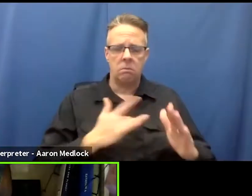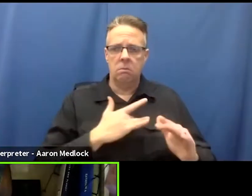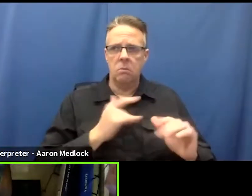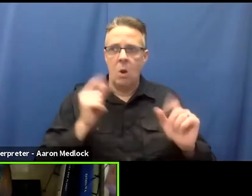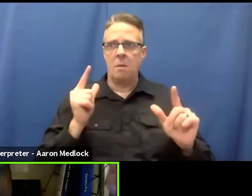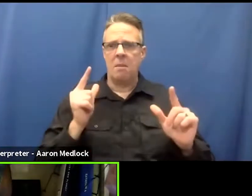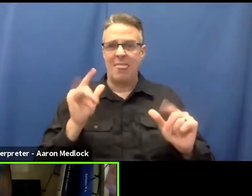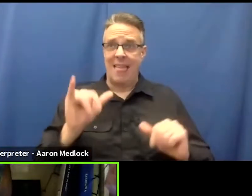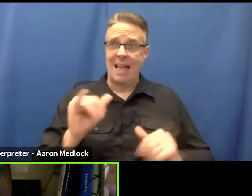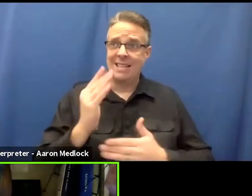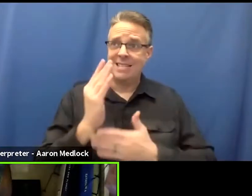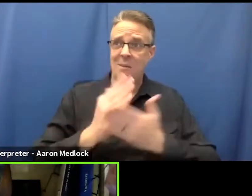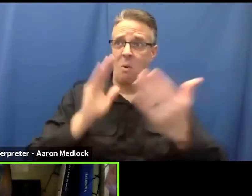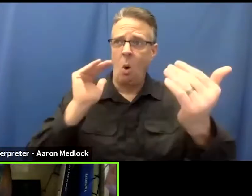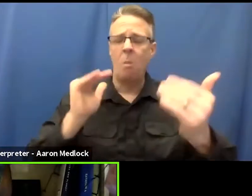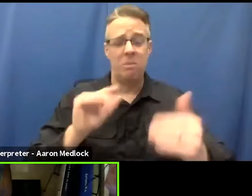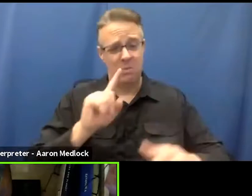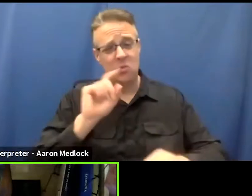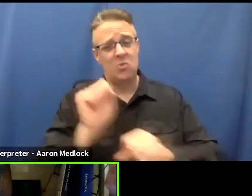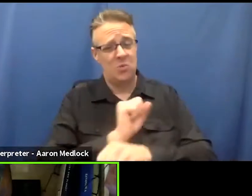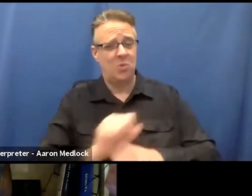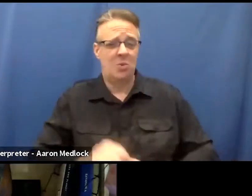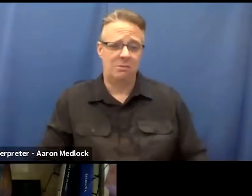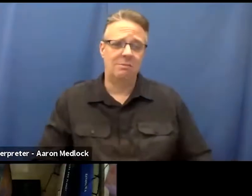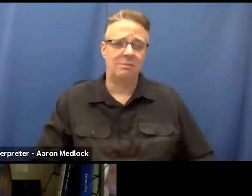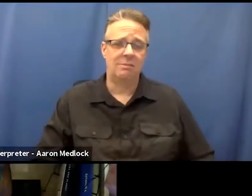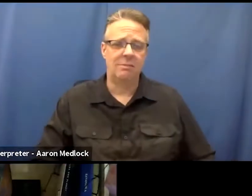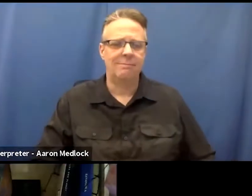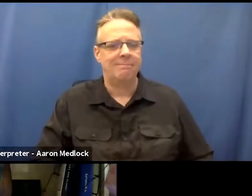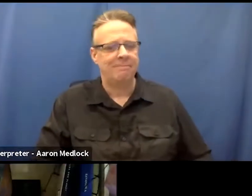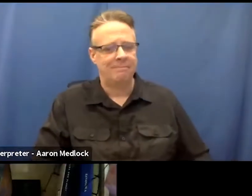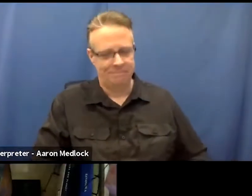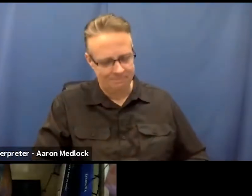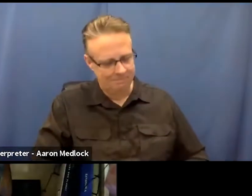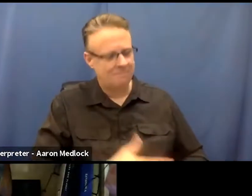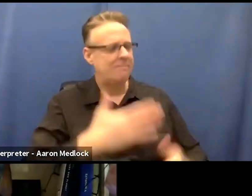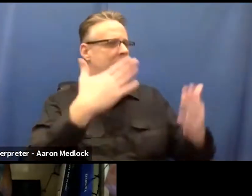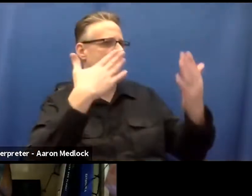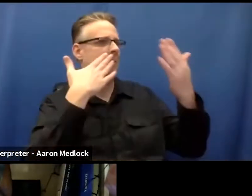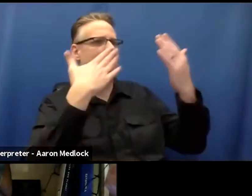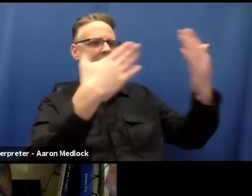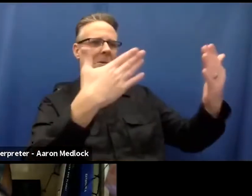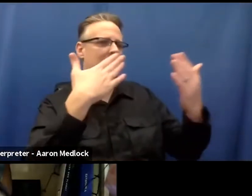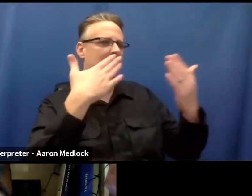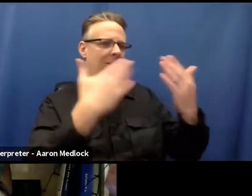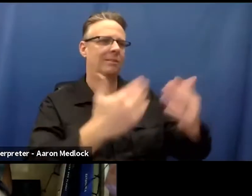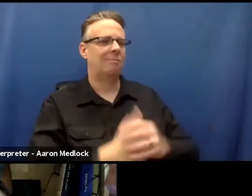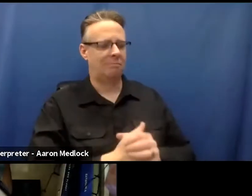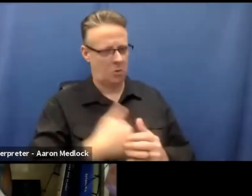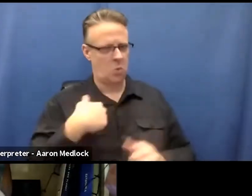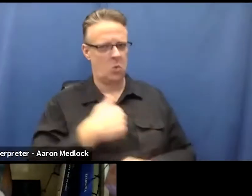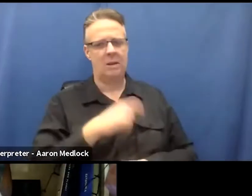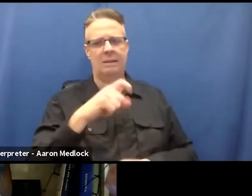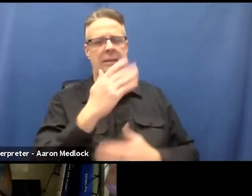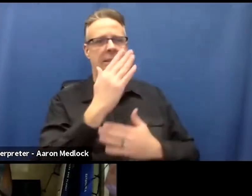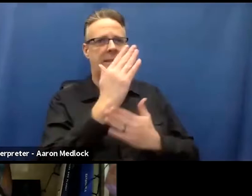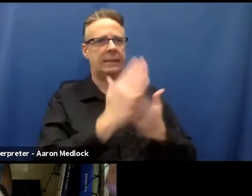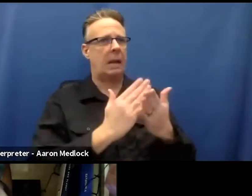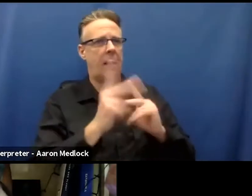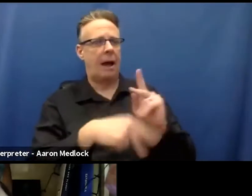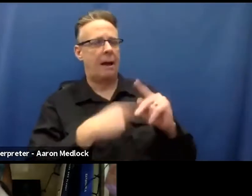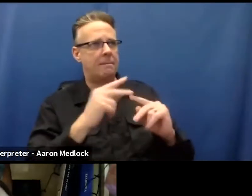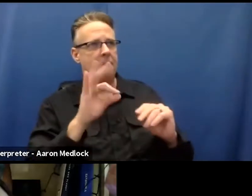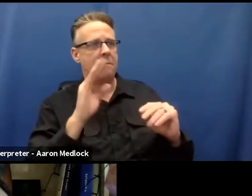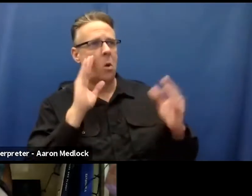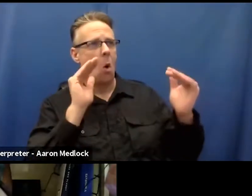hope. It really does. Right. Thank you. I agree. I agree. I think we need to have some sliver of hope. And you're